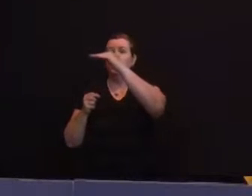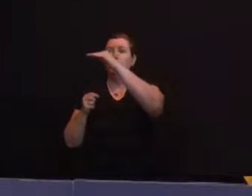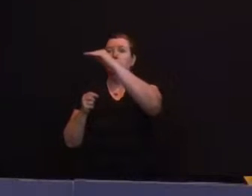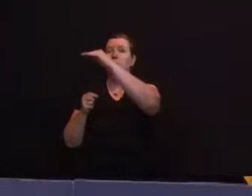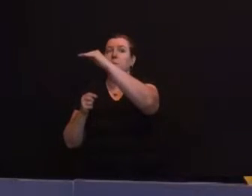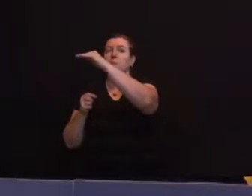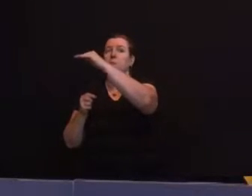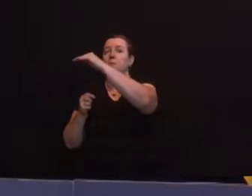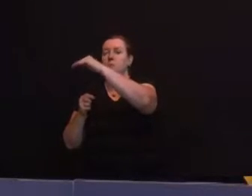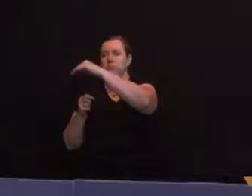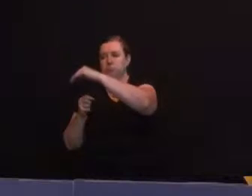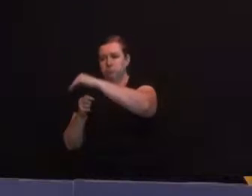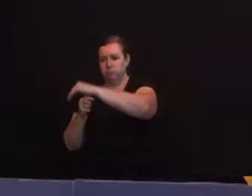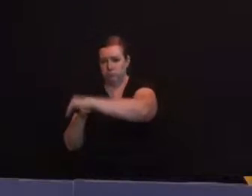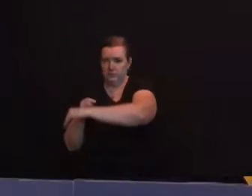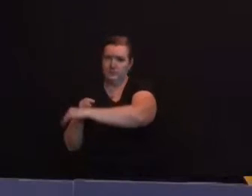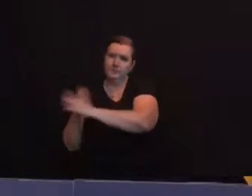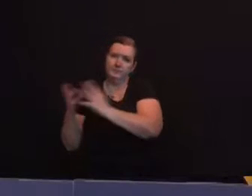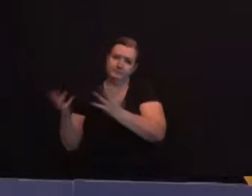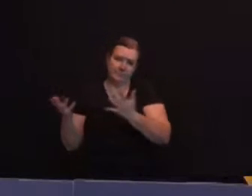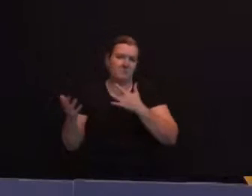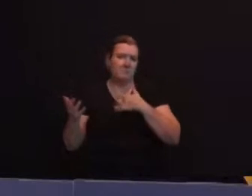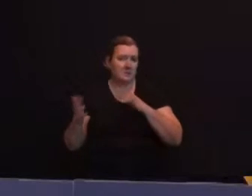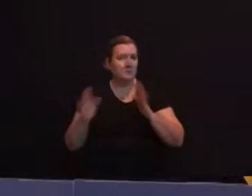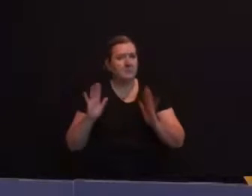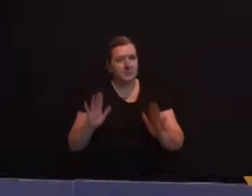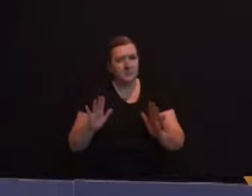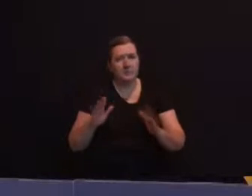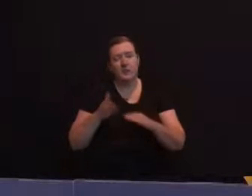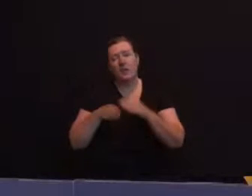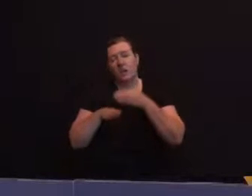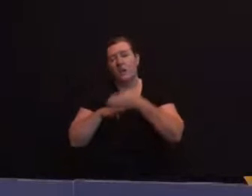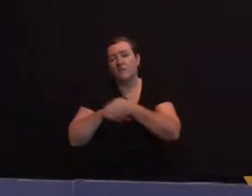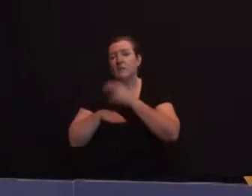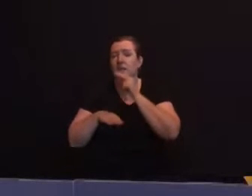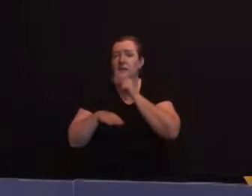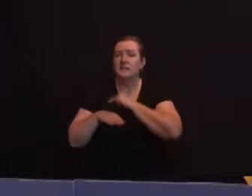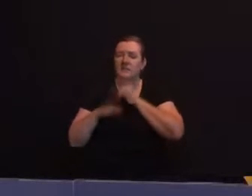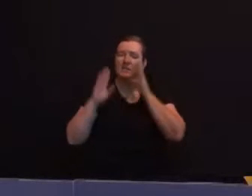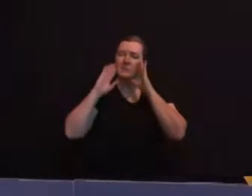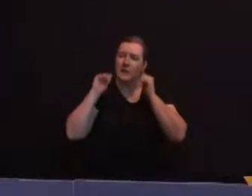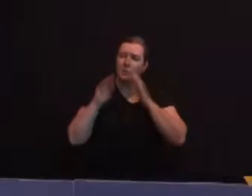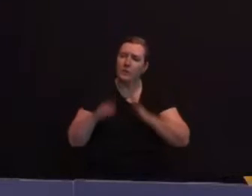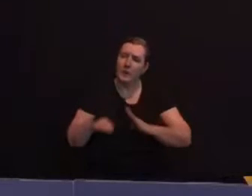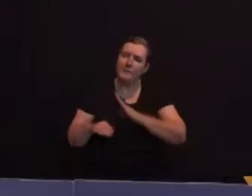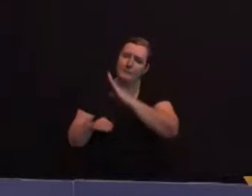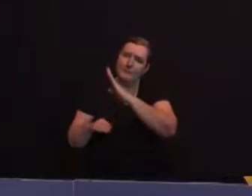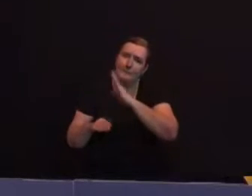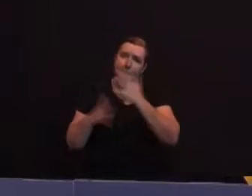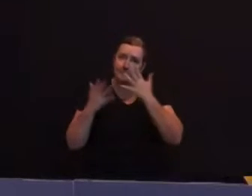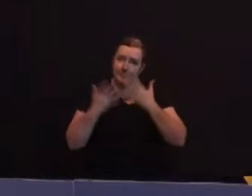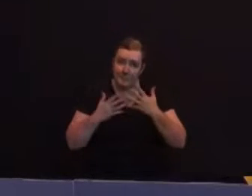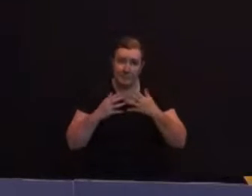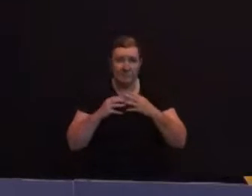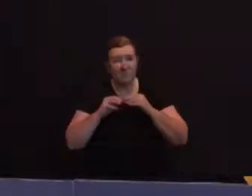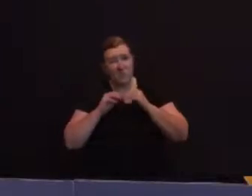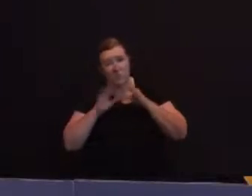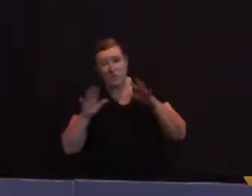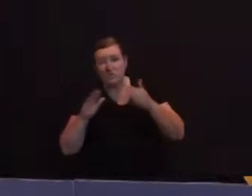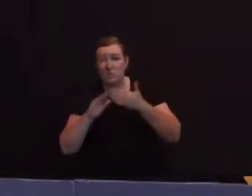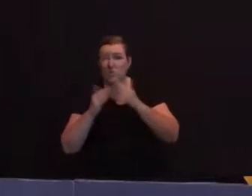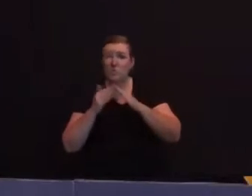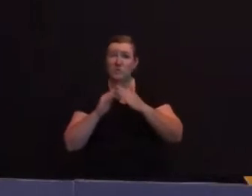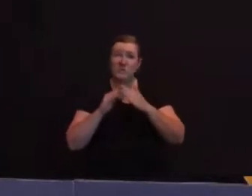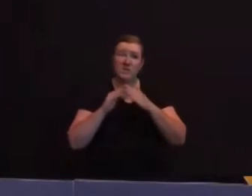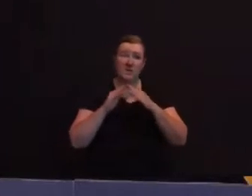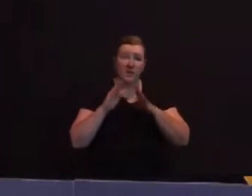Thanksgiving a tick up. But unfortunately, because of the community spread, the recovery, we believe, is going to be longer, and that's the